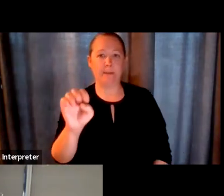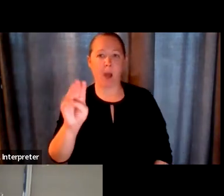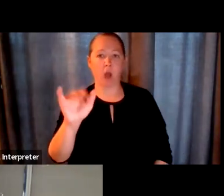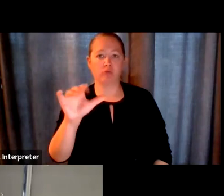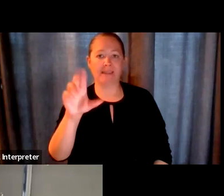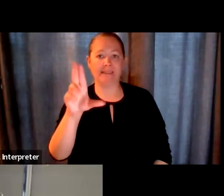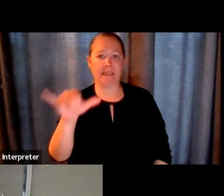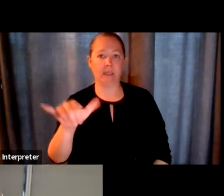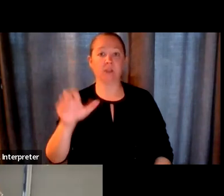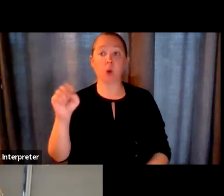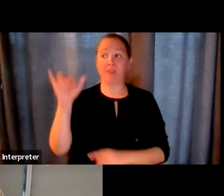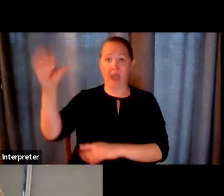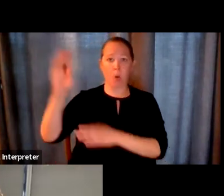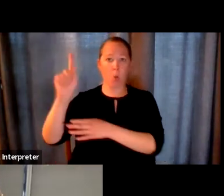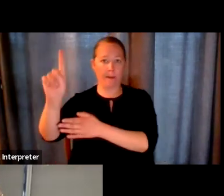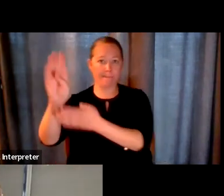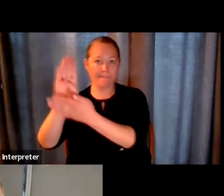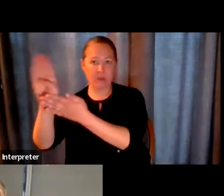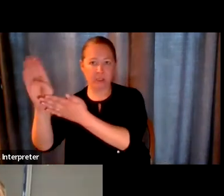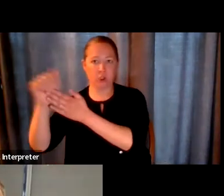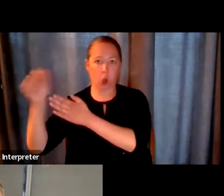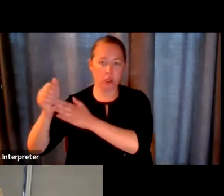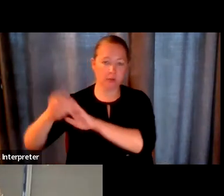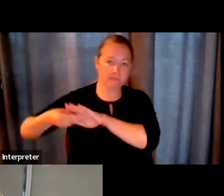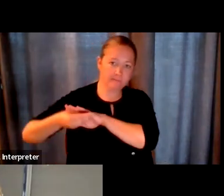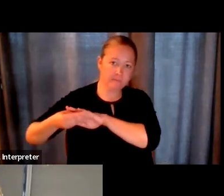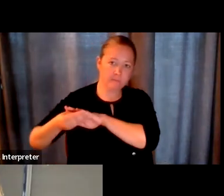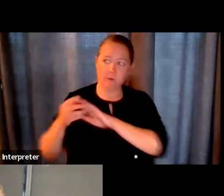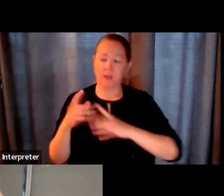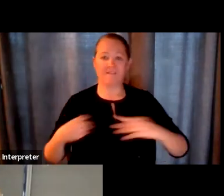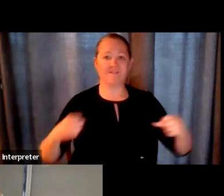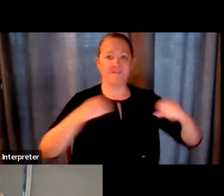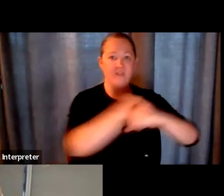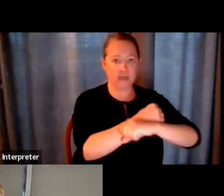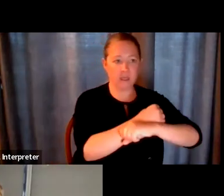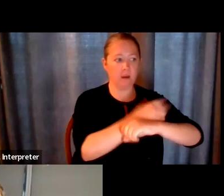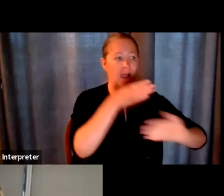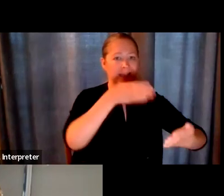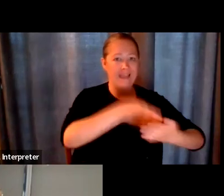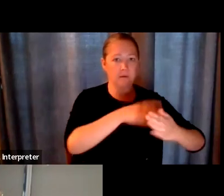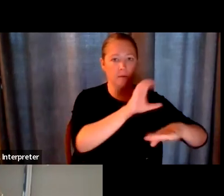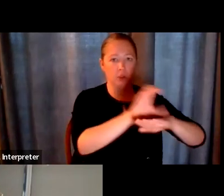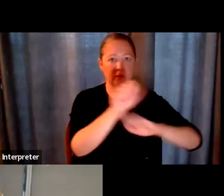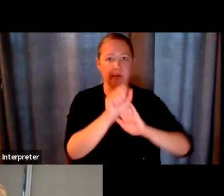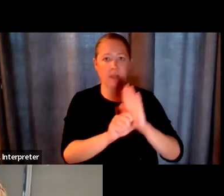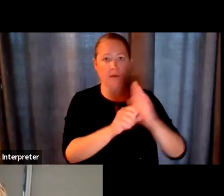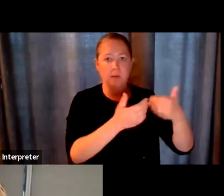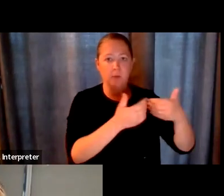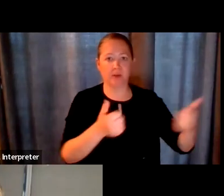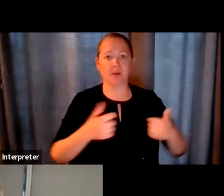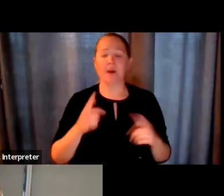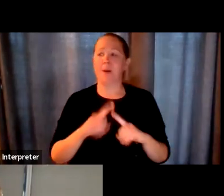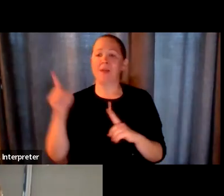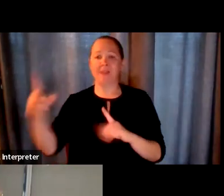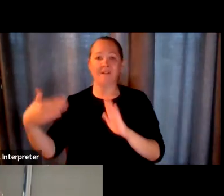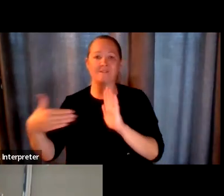network is fighting church-state separation for sure, but they're fighting so many of us right now. And that's the point that I want to